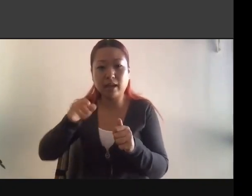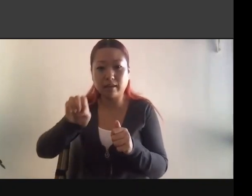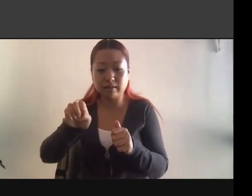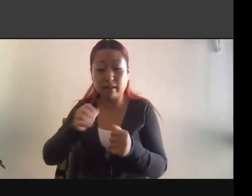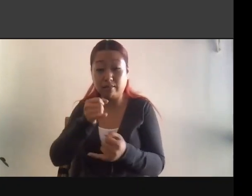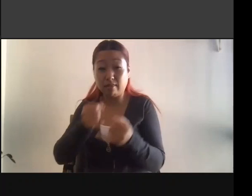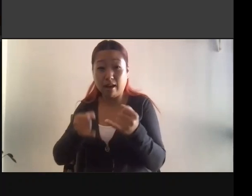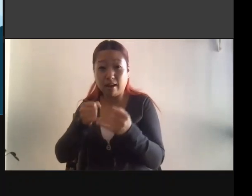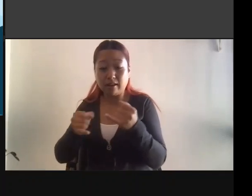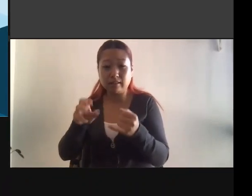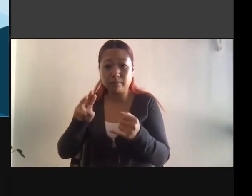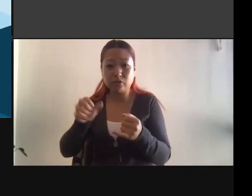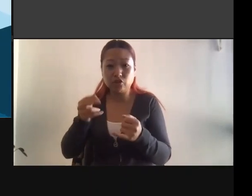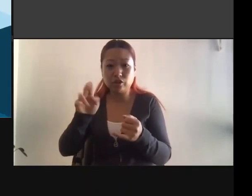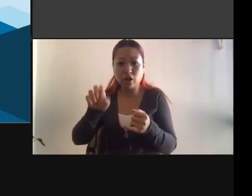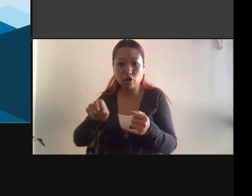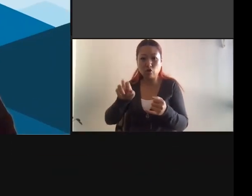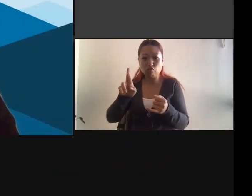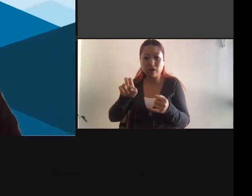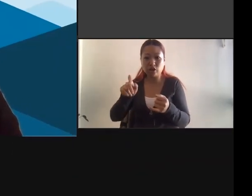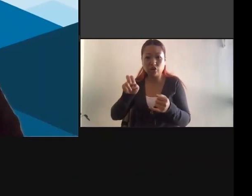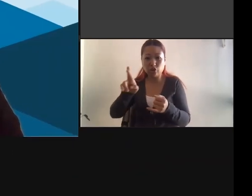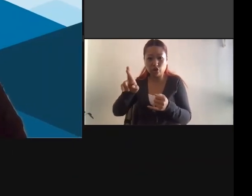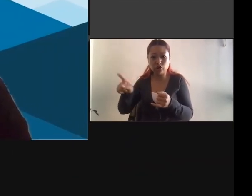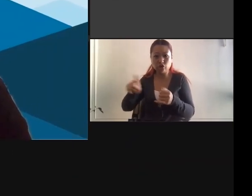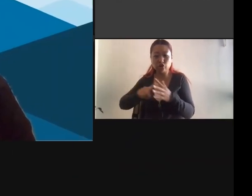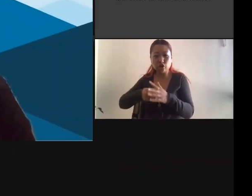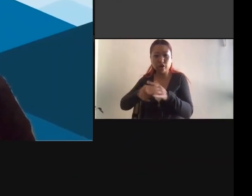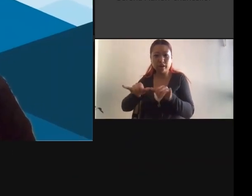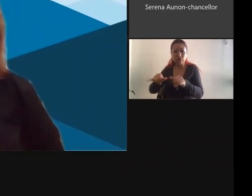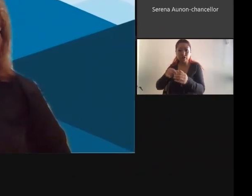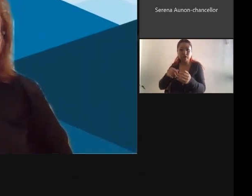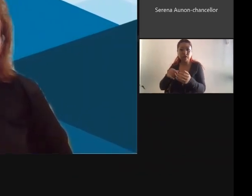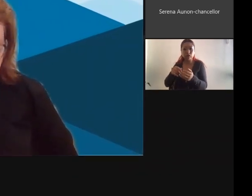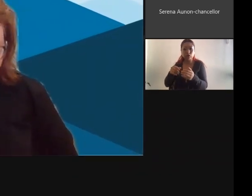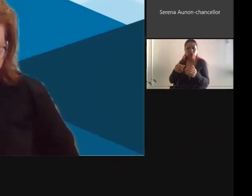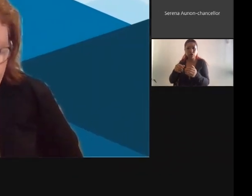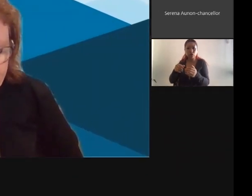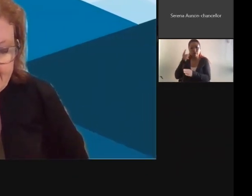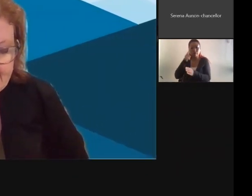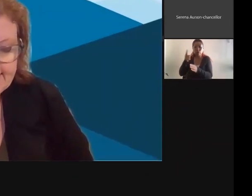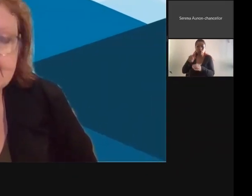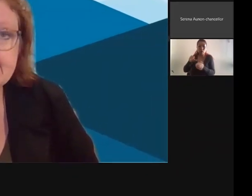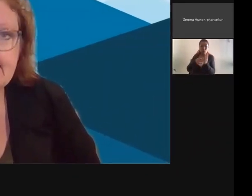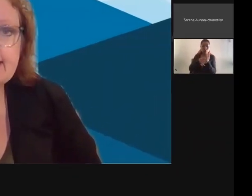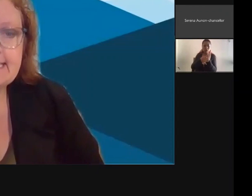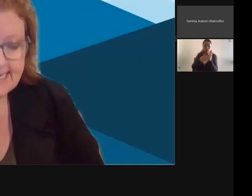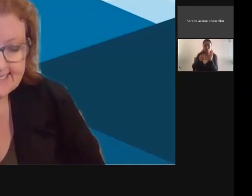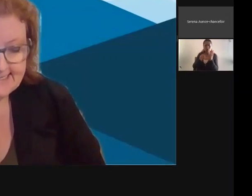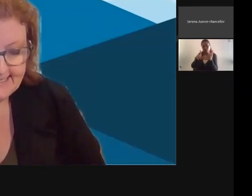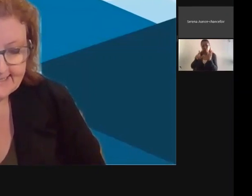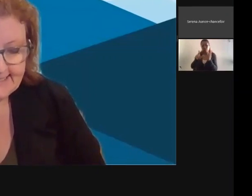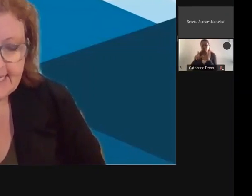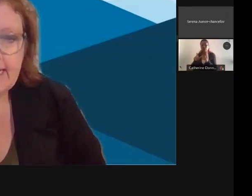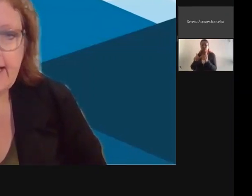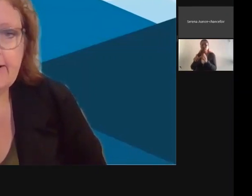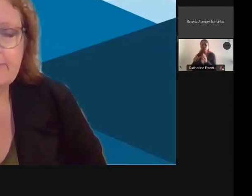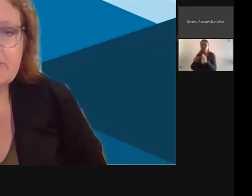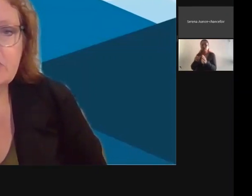from Michelle Rucker. She started her engineering career in the Houston oil industry before joining NASA in